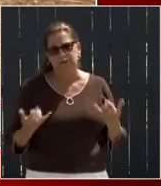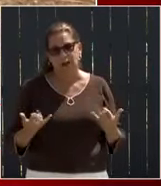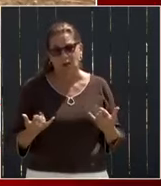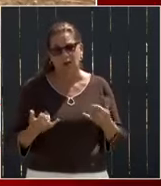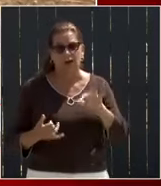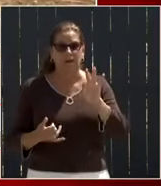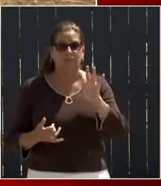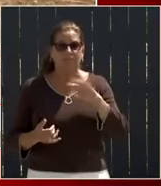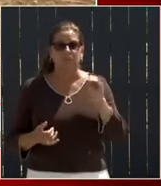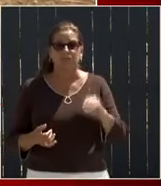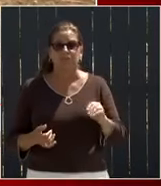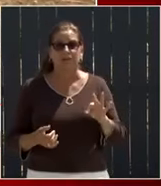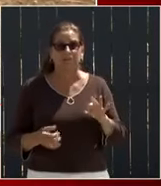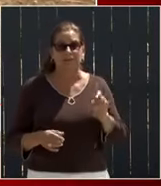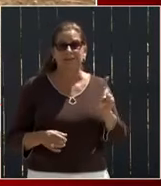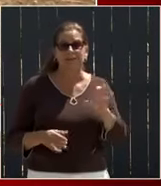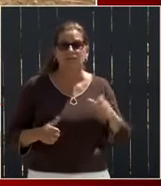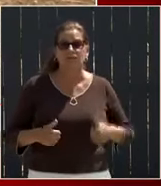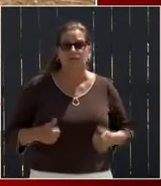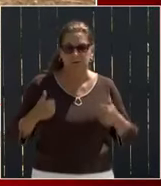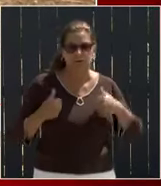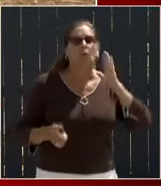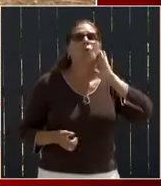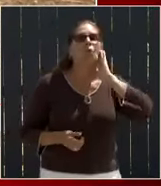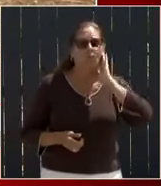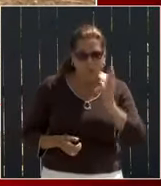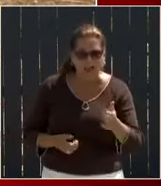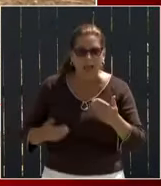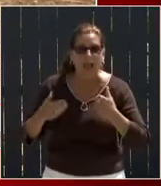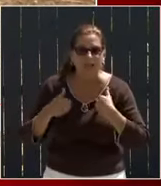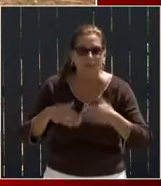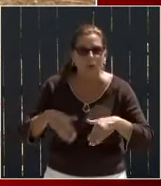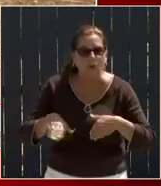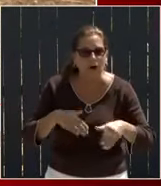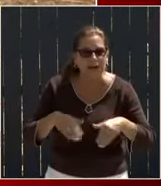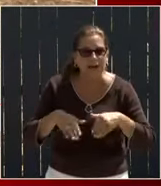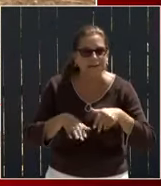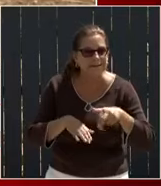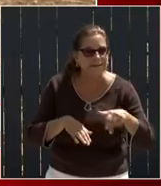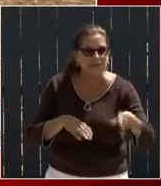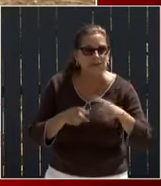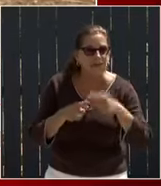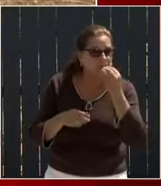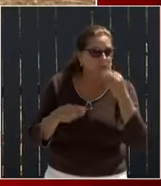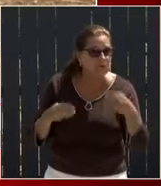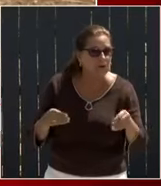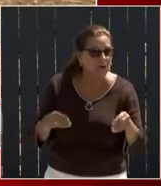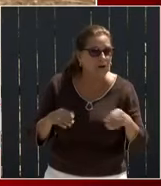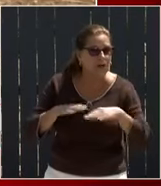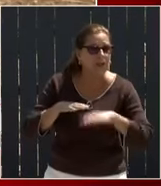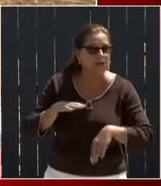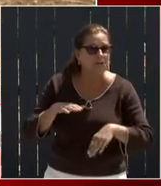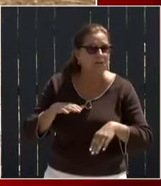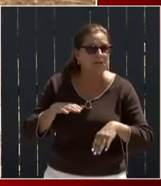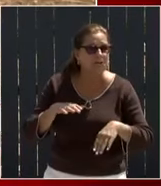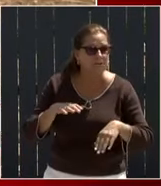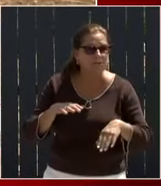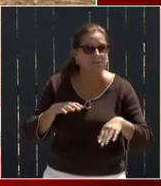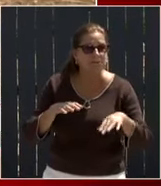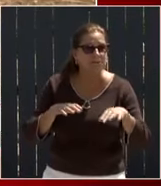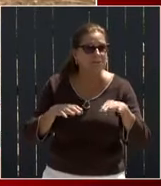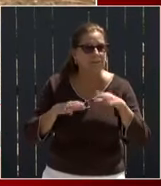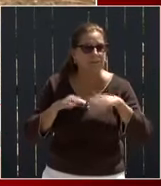food option. So if you take away a dollar, why do we think that less than 95% should be within walking distance? So